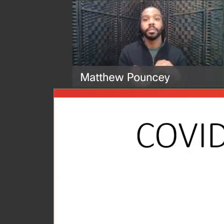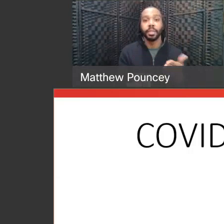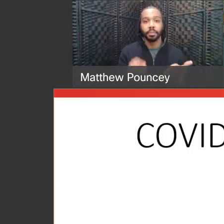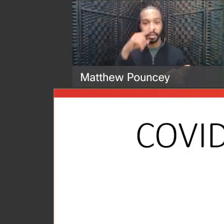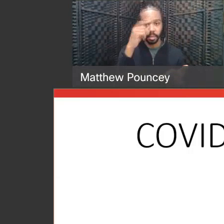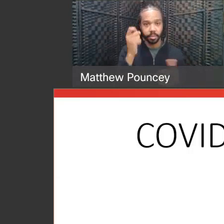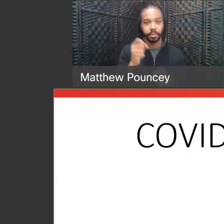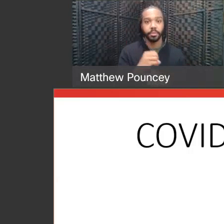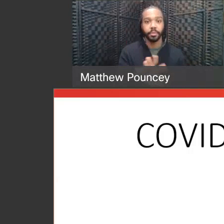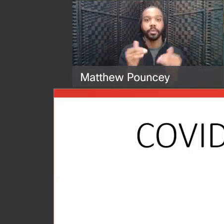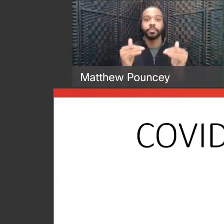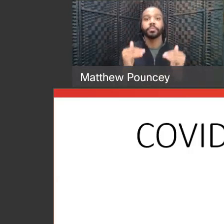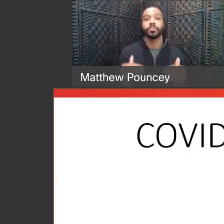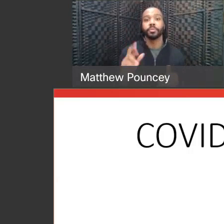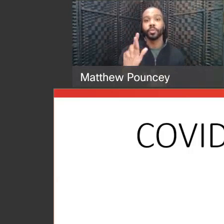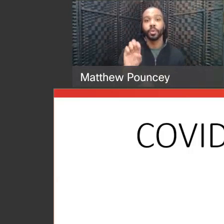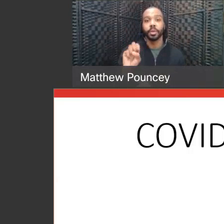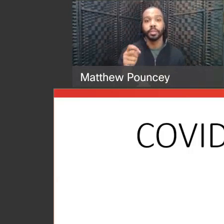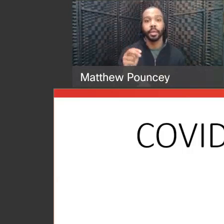In residential habilitation,